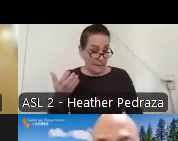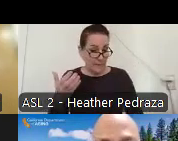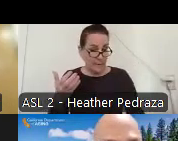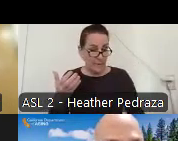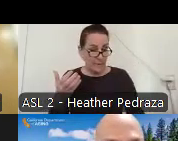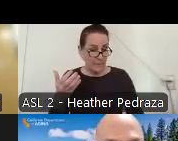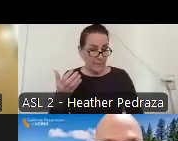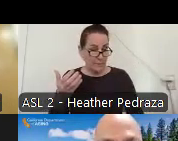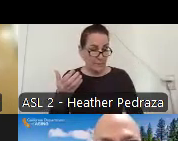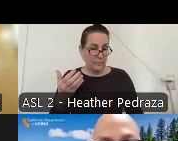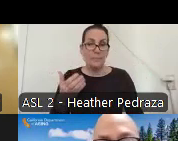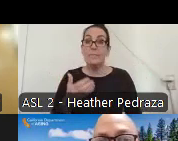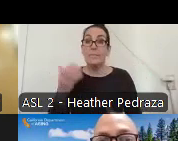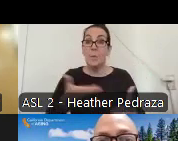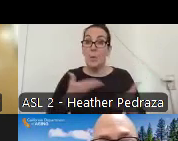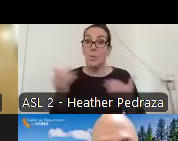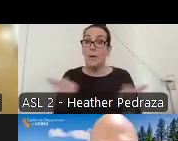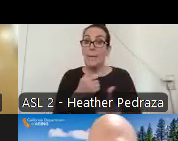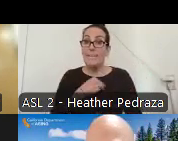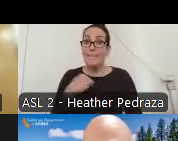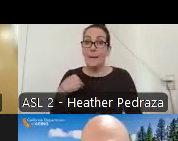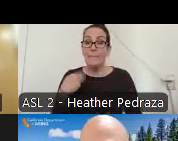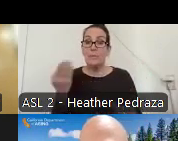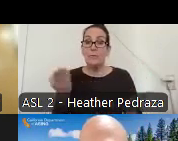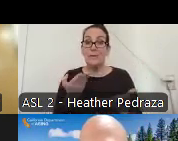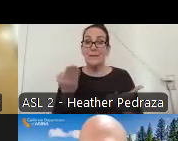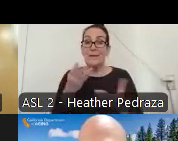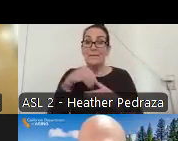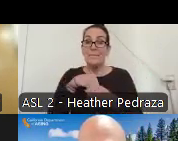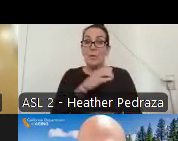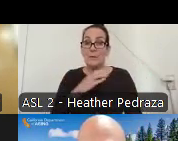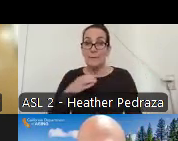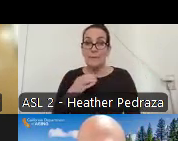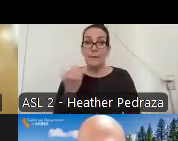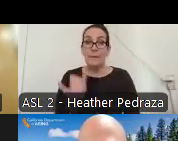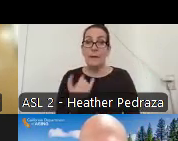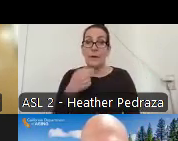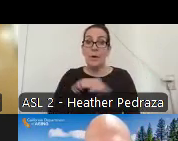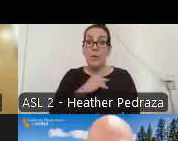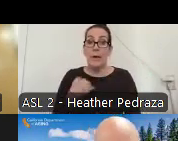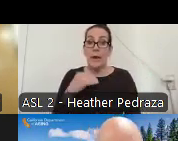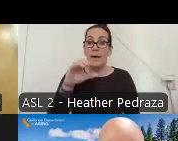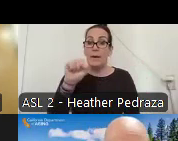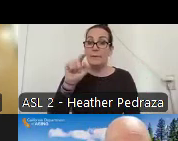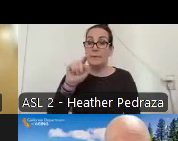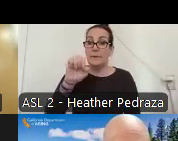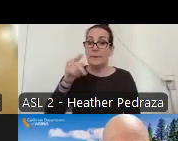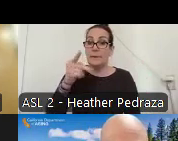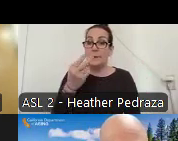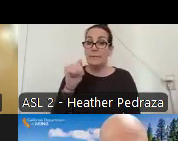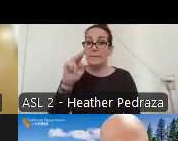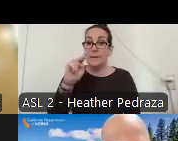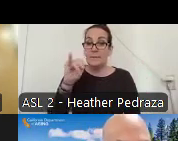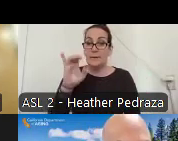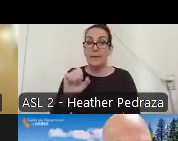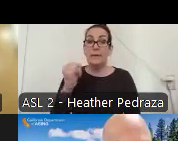welcome the new members of our committee. So we have now Stephanie, Jerry, Janine,